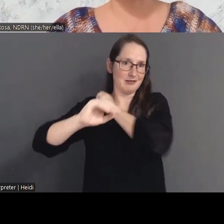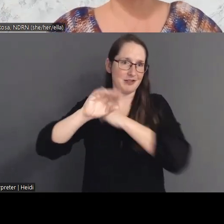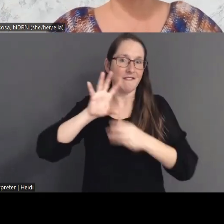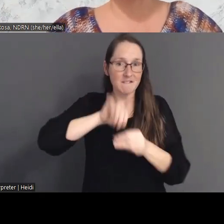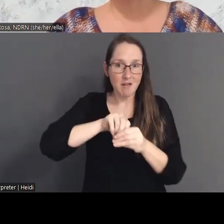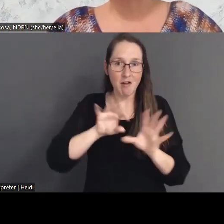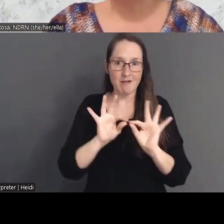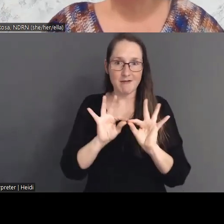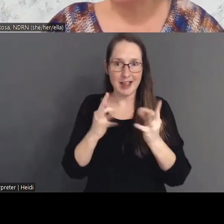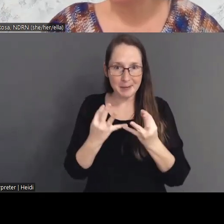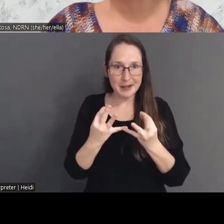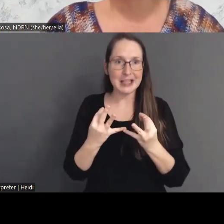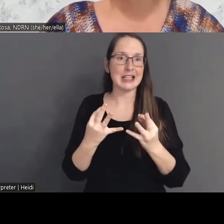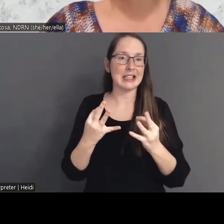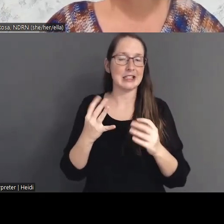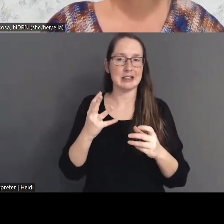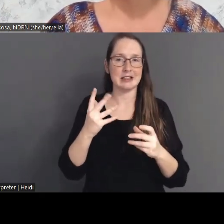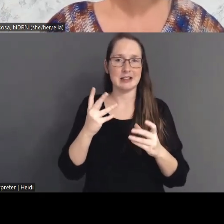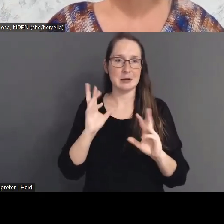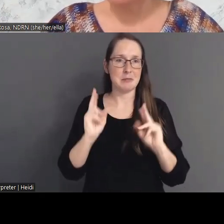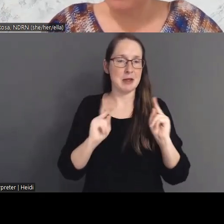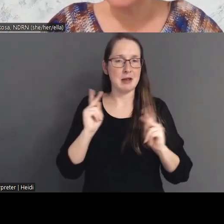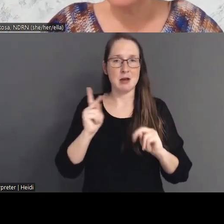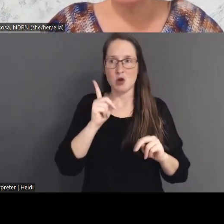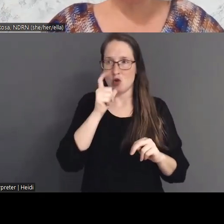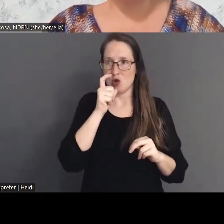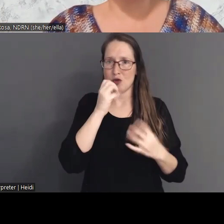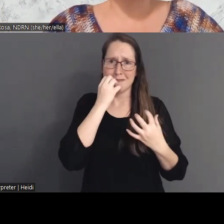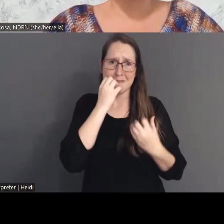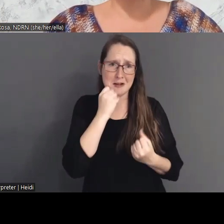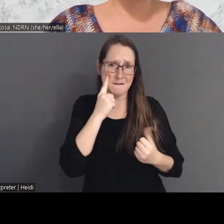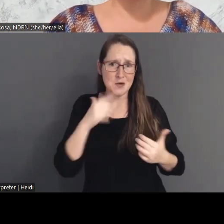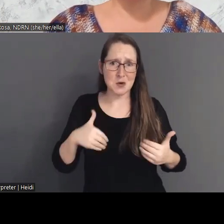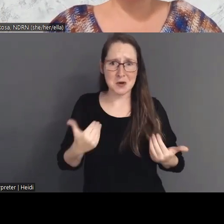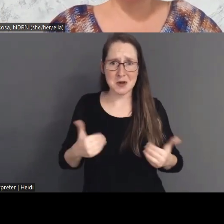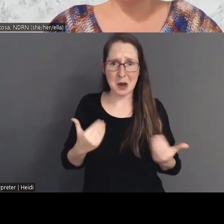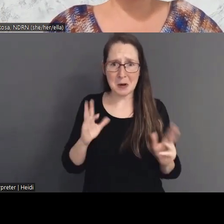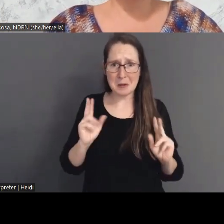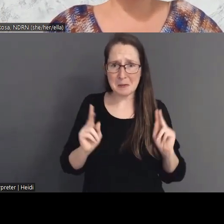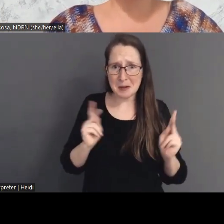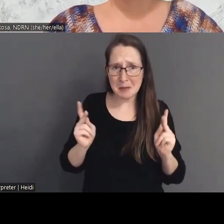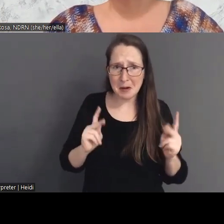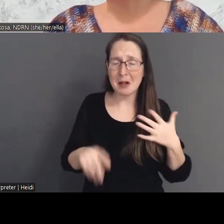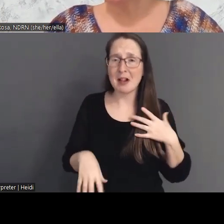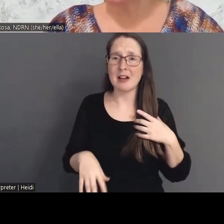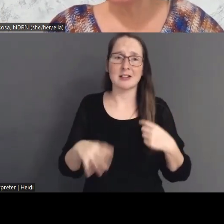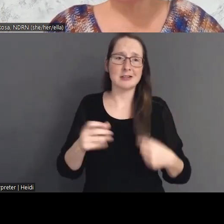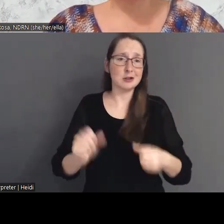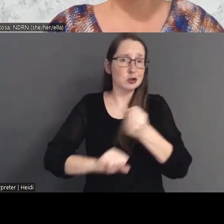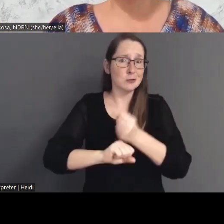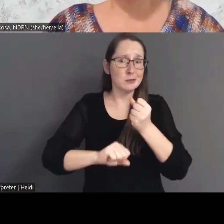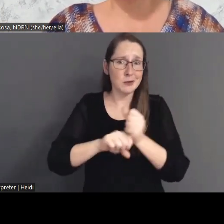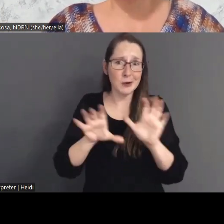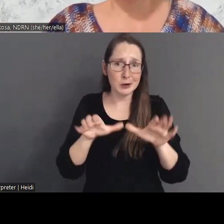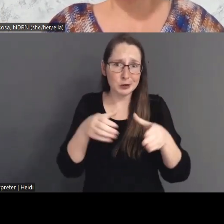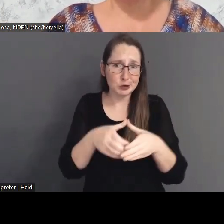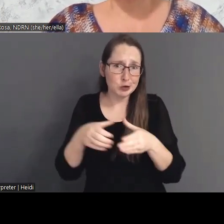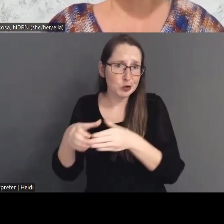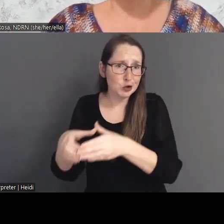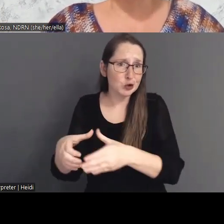families, people who care for young people, support groups,